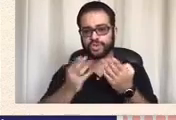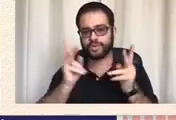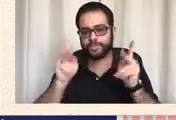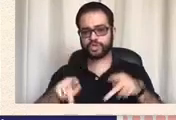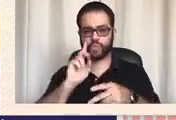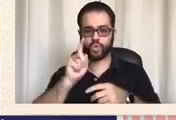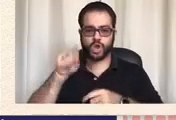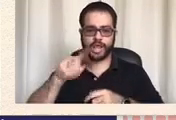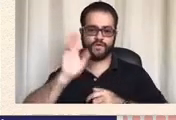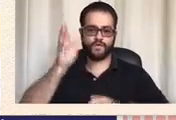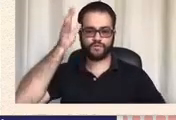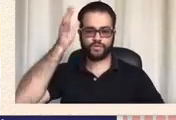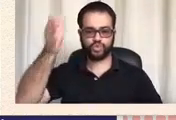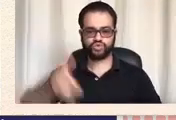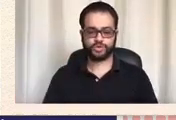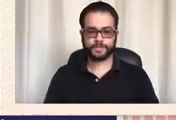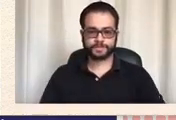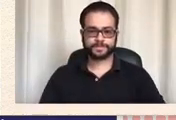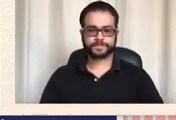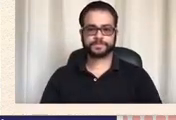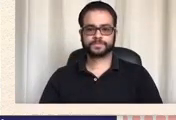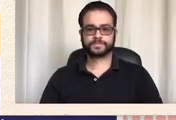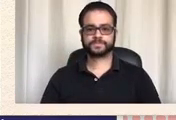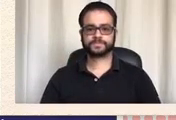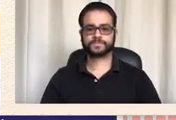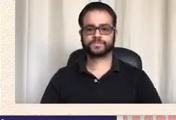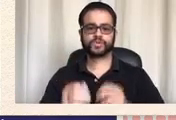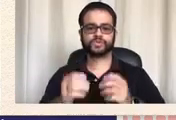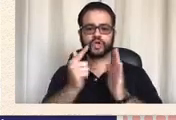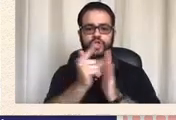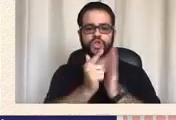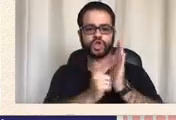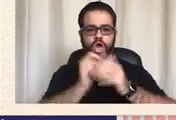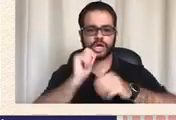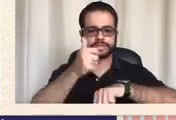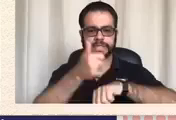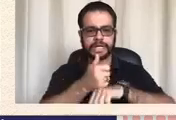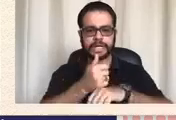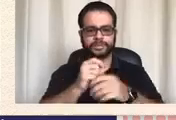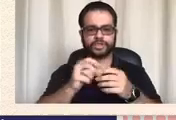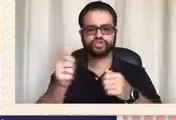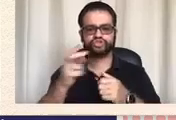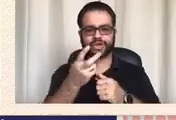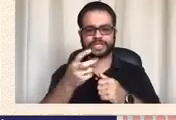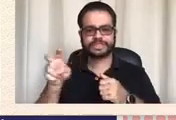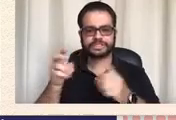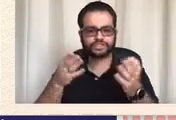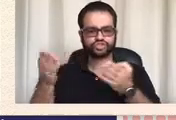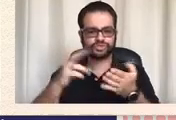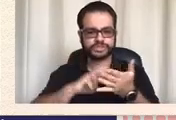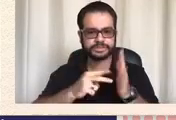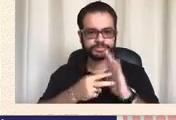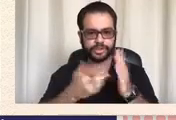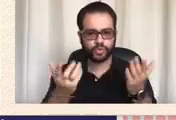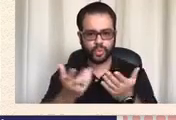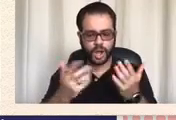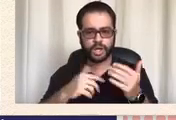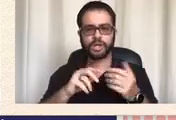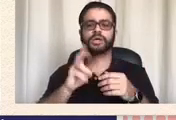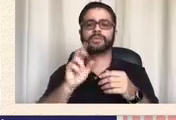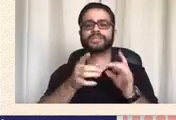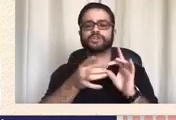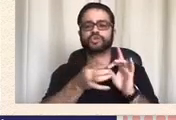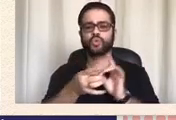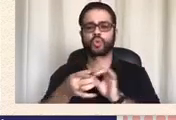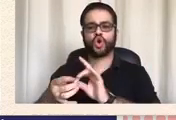So how does the law define transition services? So transition services mean a coordinated set of activities for the student. So